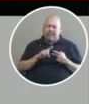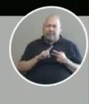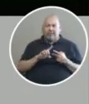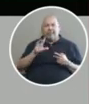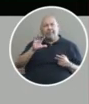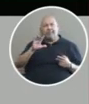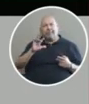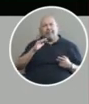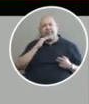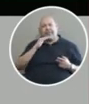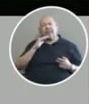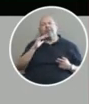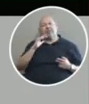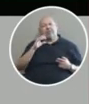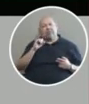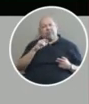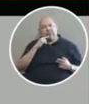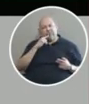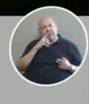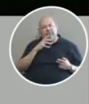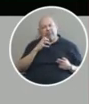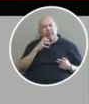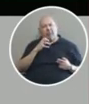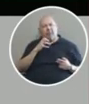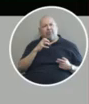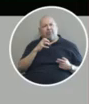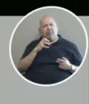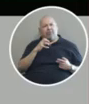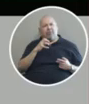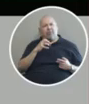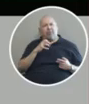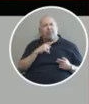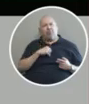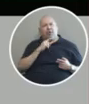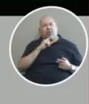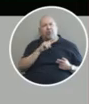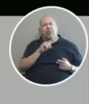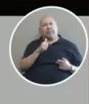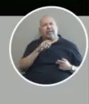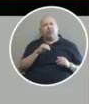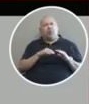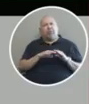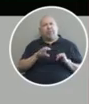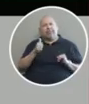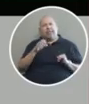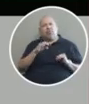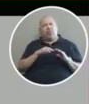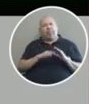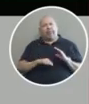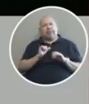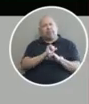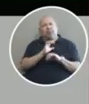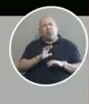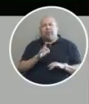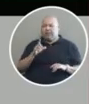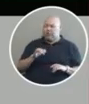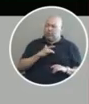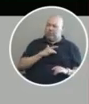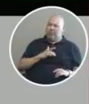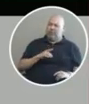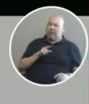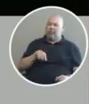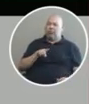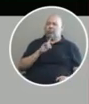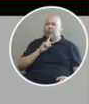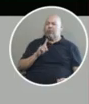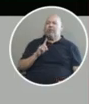Hey, Jessica, thank you. Can you let me know, why did you guys go with 10 or fewer employees? So typically